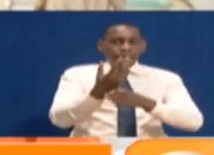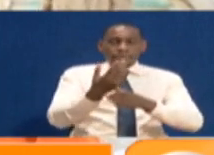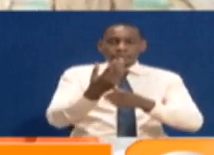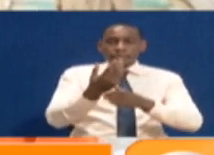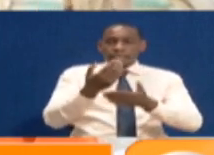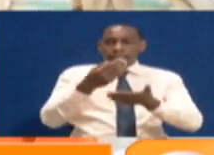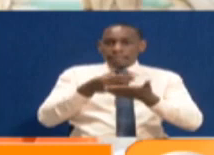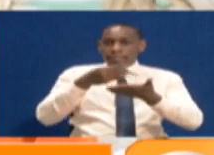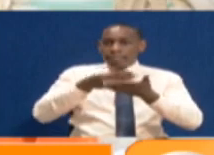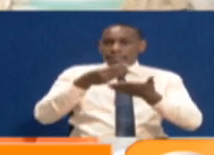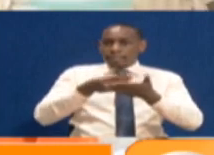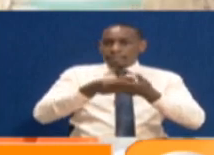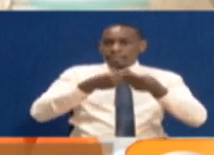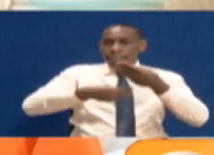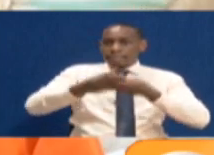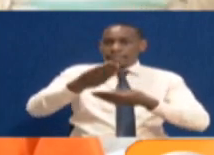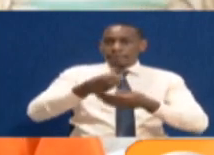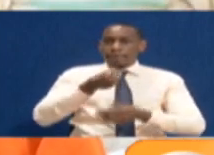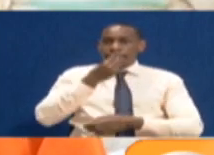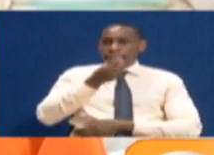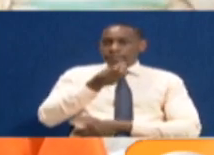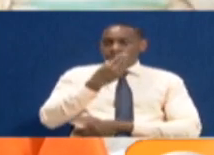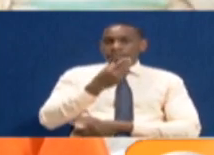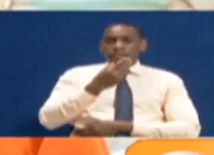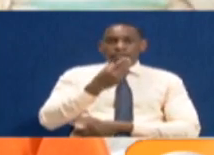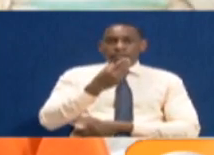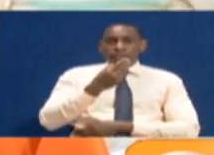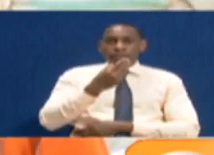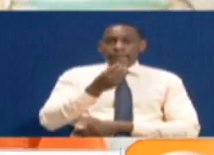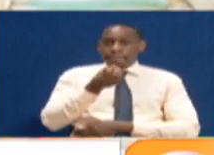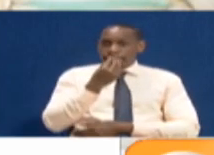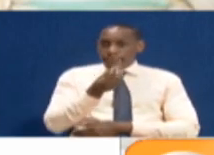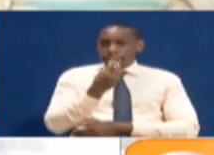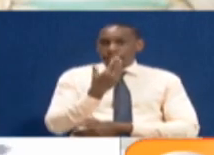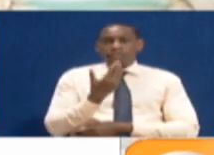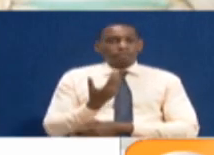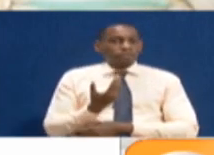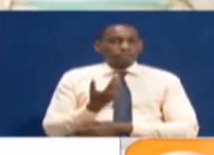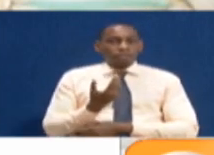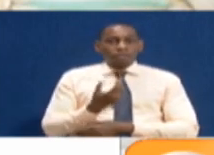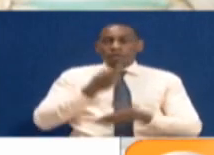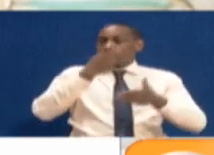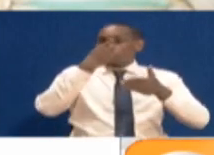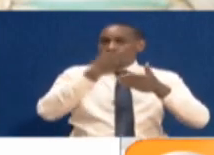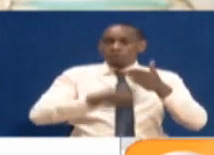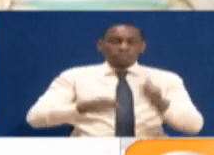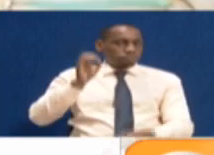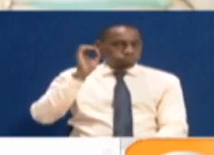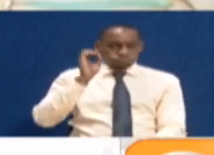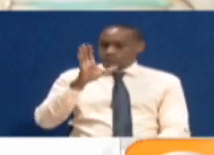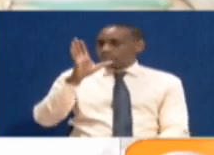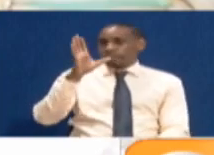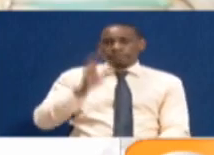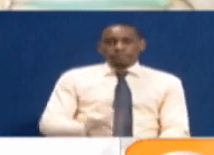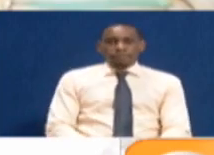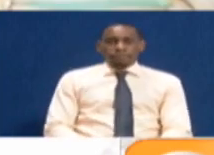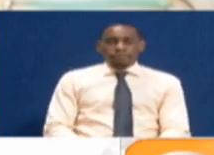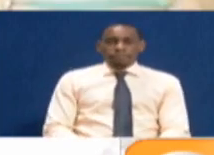they were selling us, they are selling feeds for at very high prices.